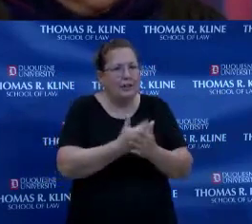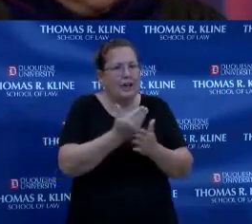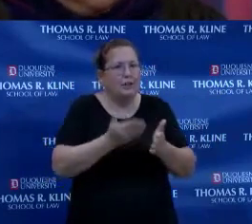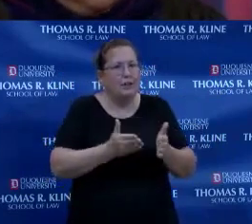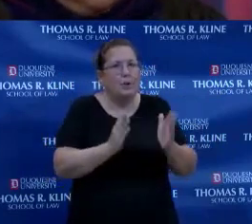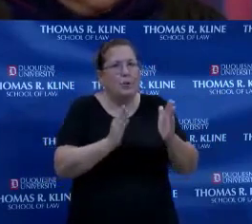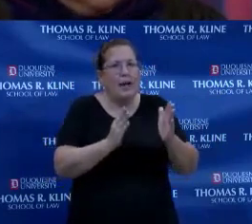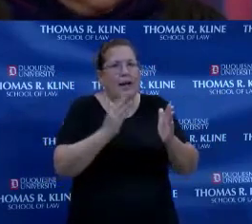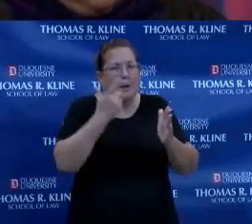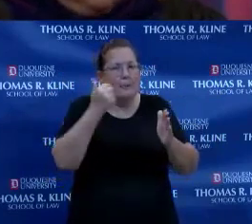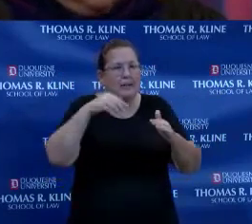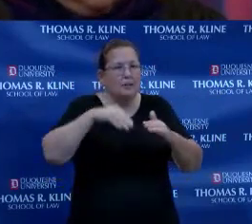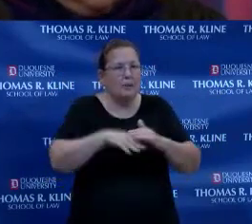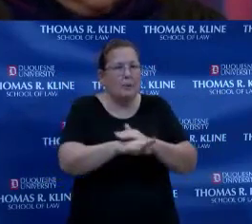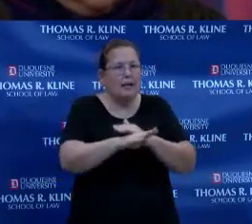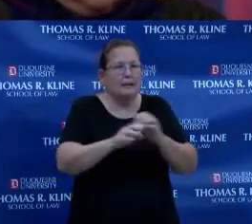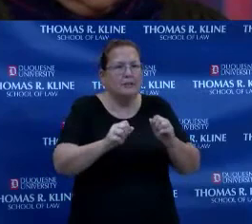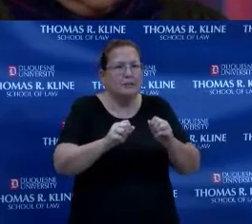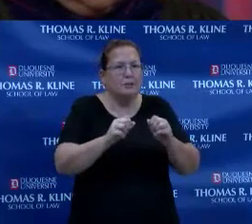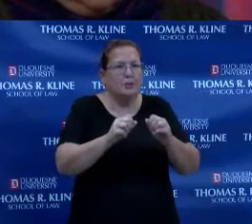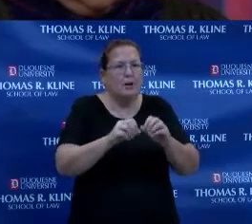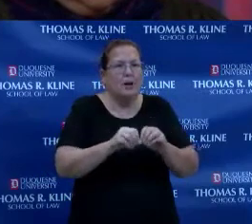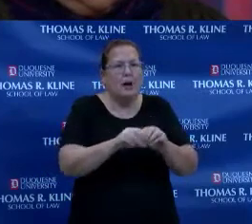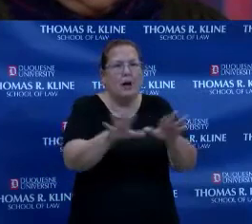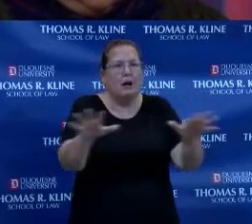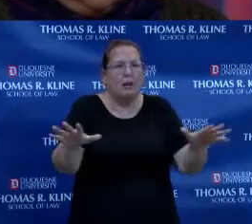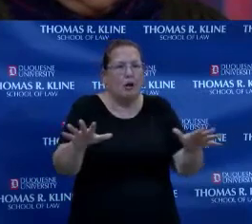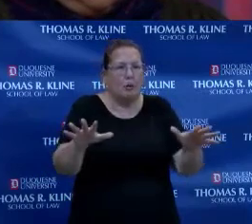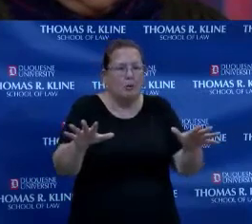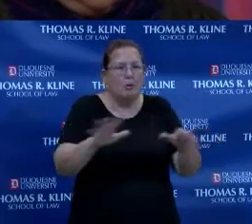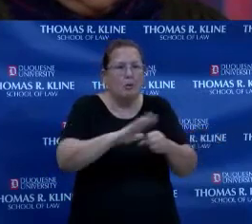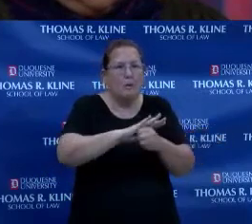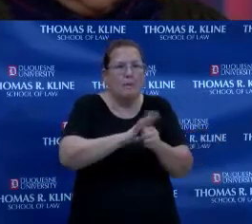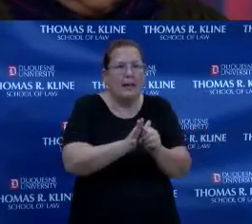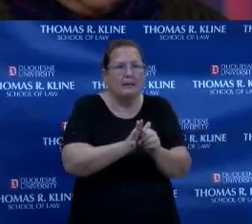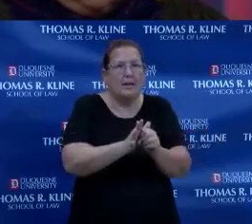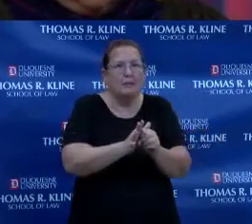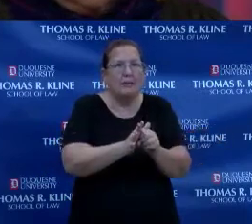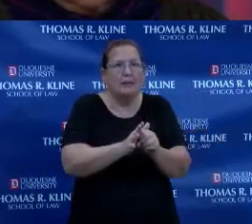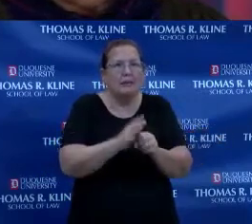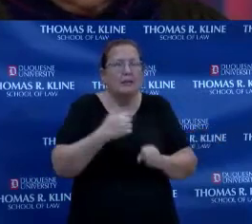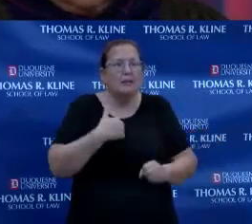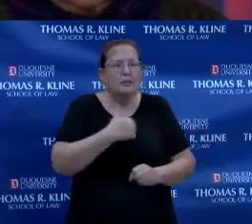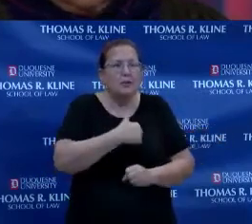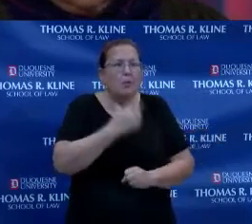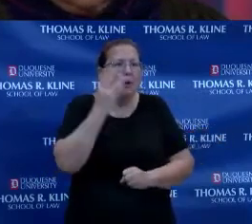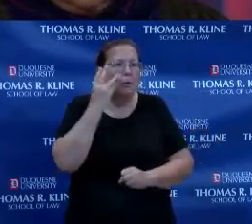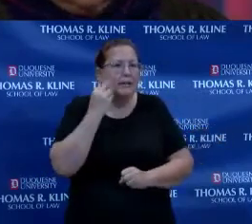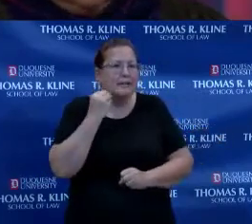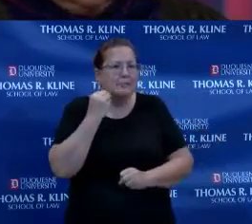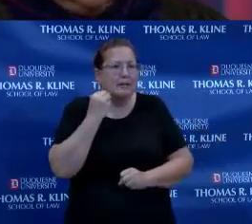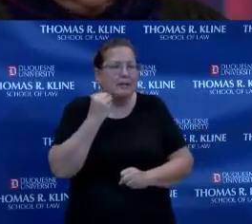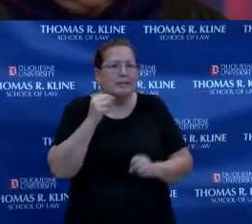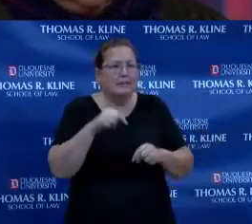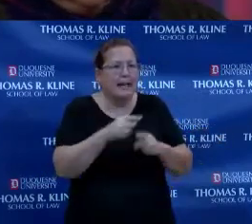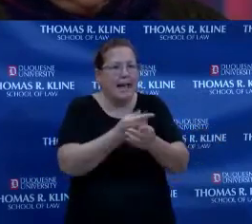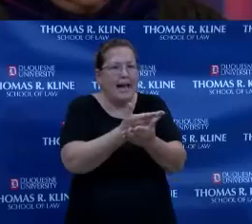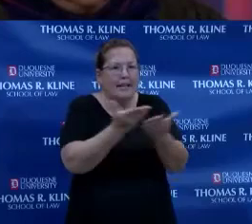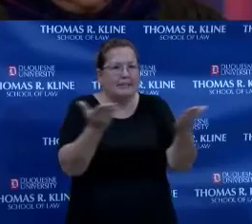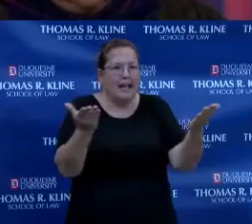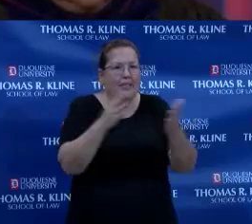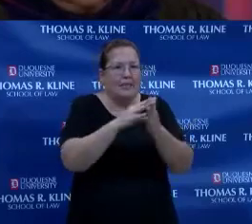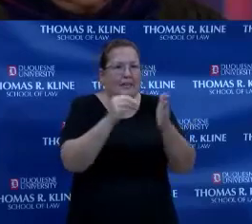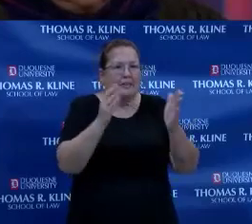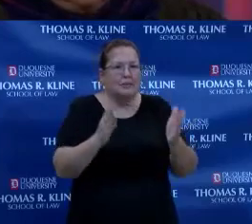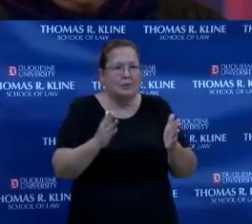a global pandemic. Suddenly, what we imagined our law school experience would be as day students and the